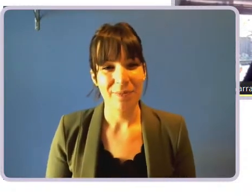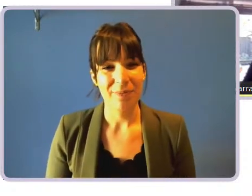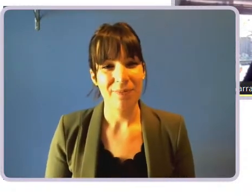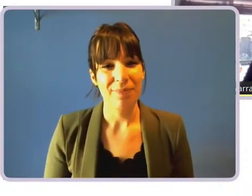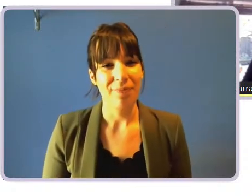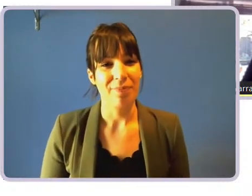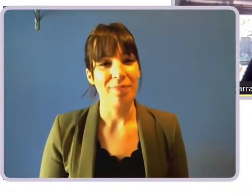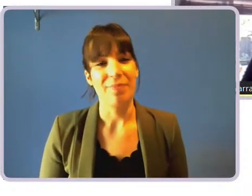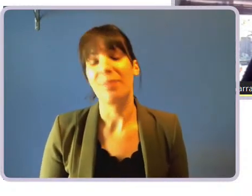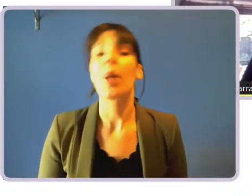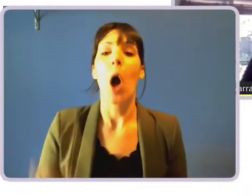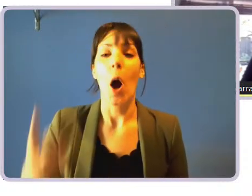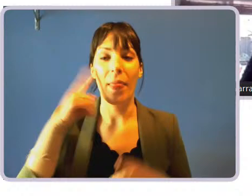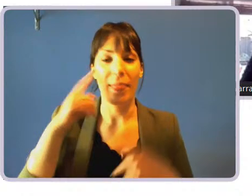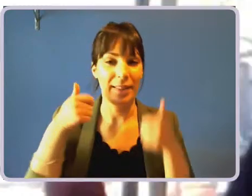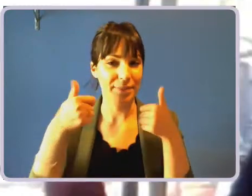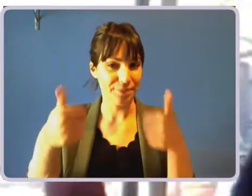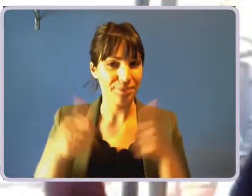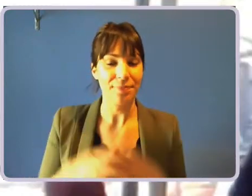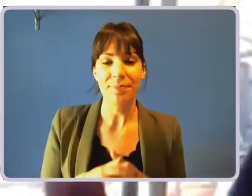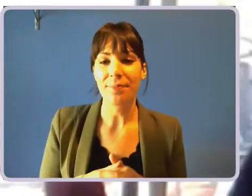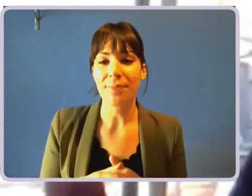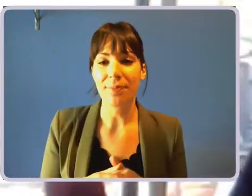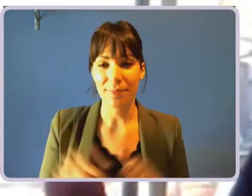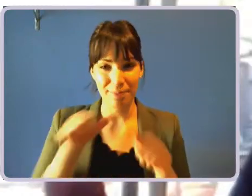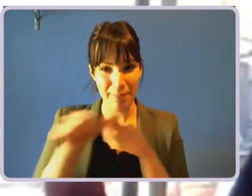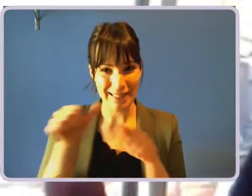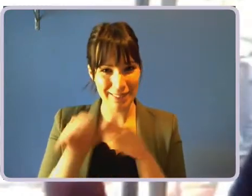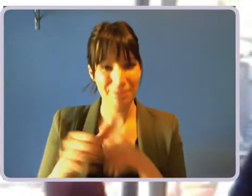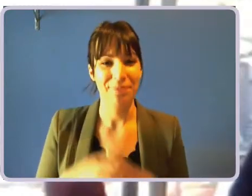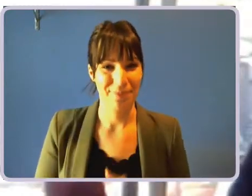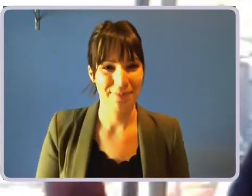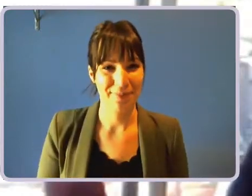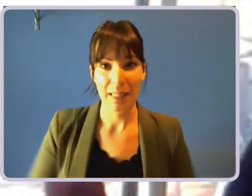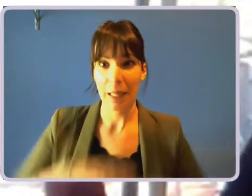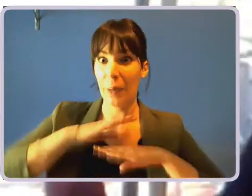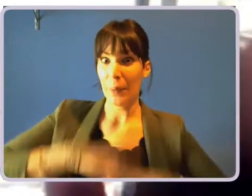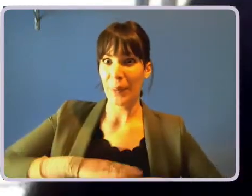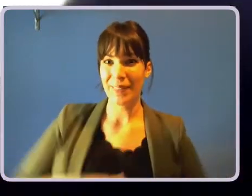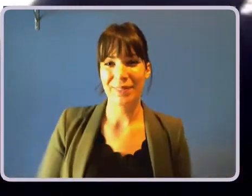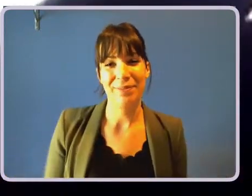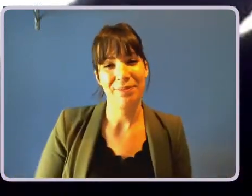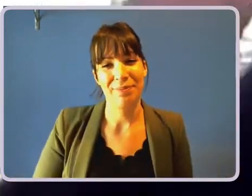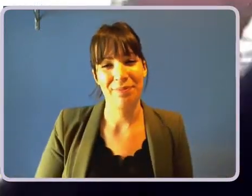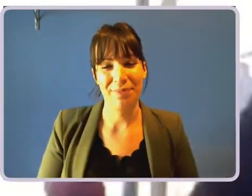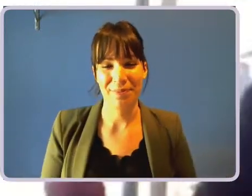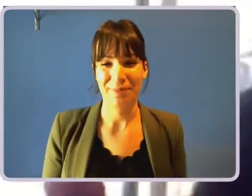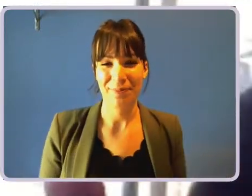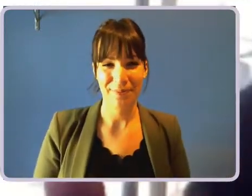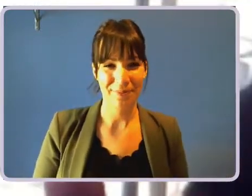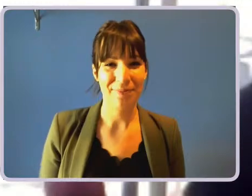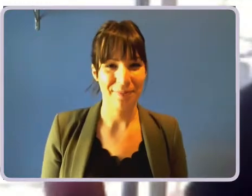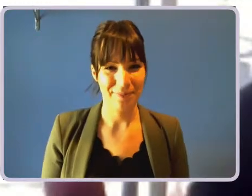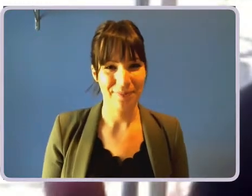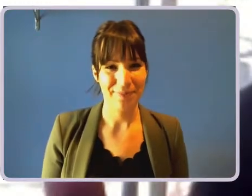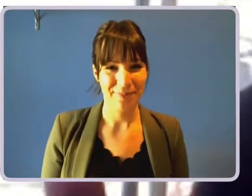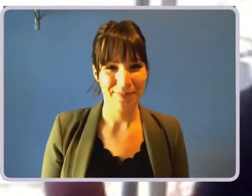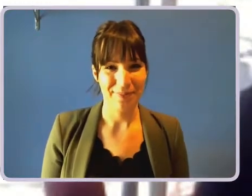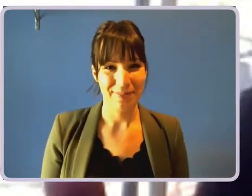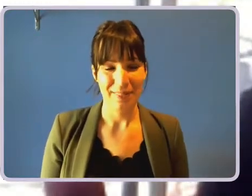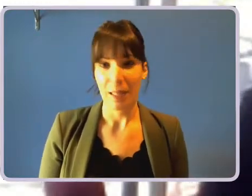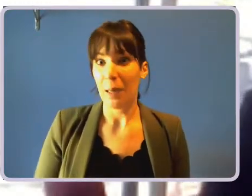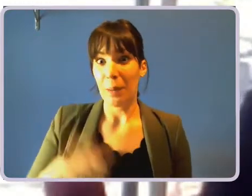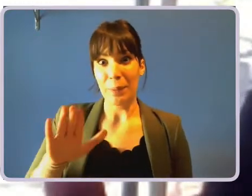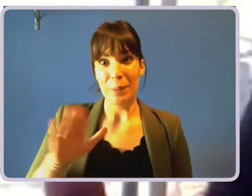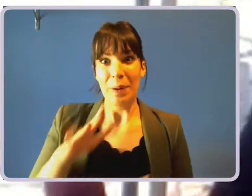gone. That sounds better. Over to you, Michelle. Oh, phew. Oh, my apologies, everyone. I